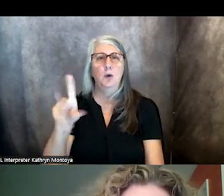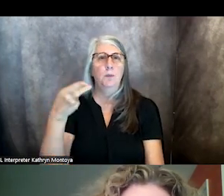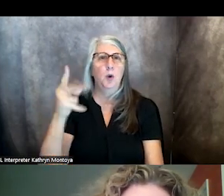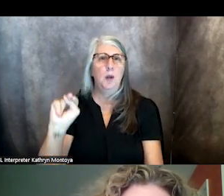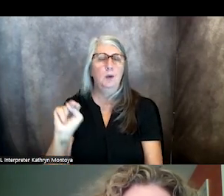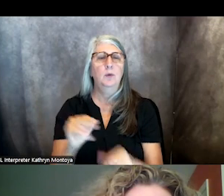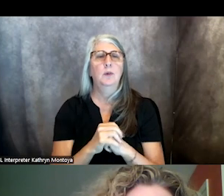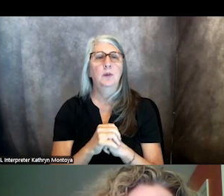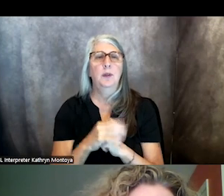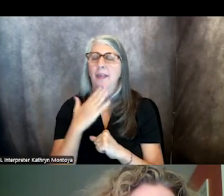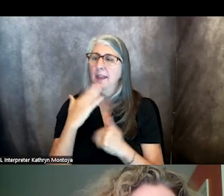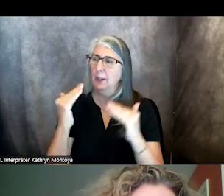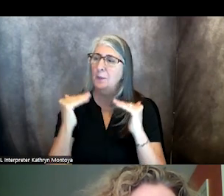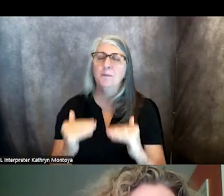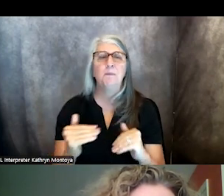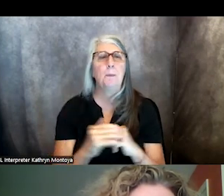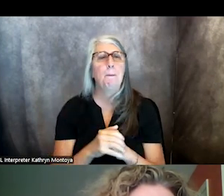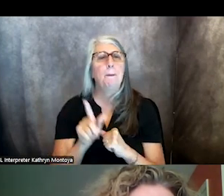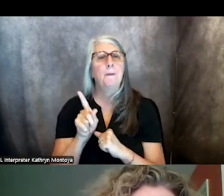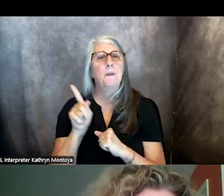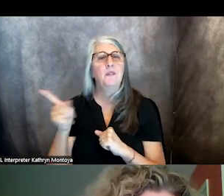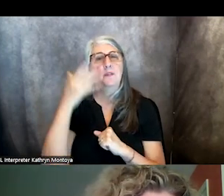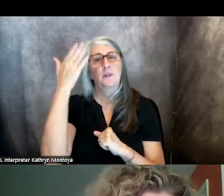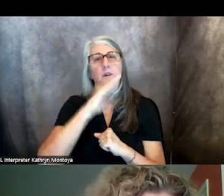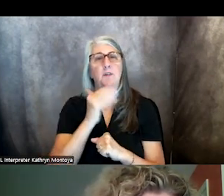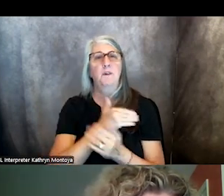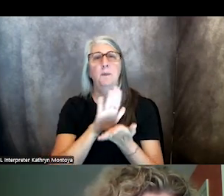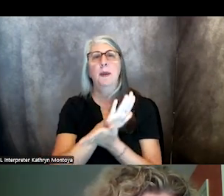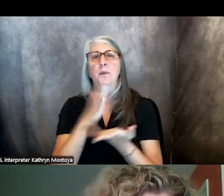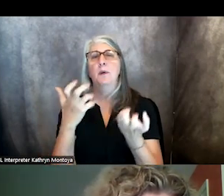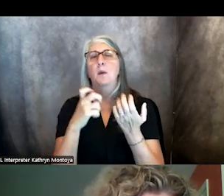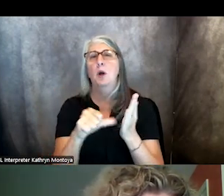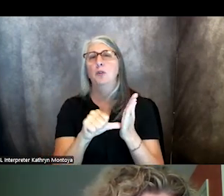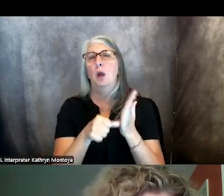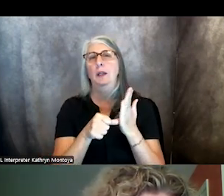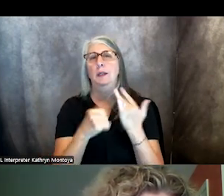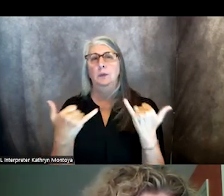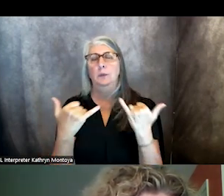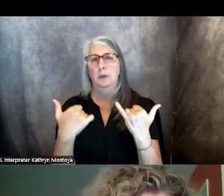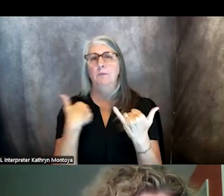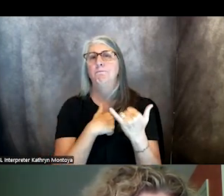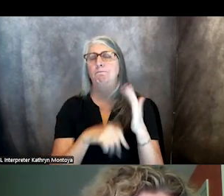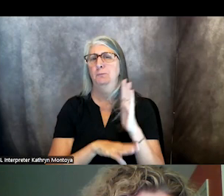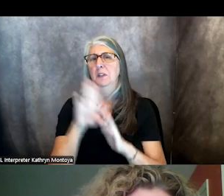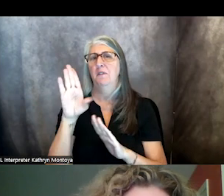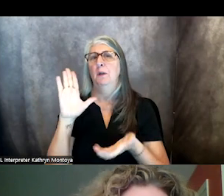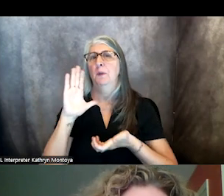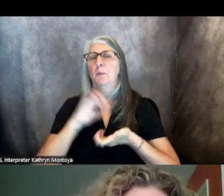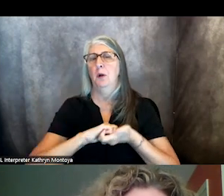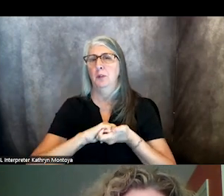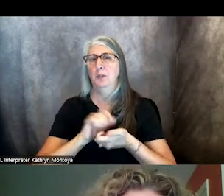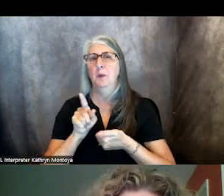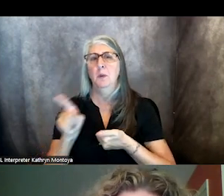of the cover of our paper that I want to highlight today that we developed in partnership with